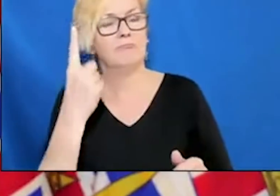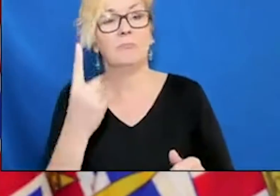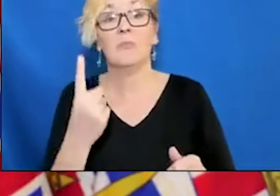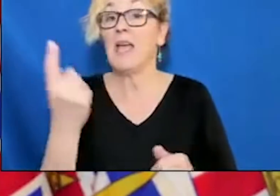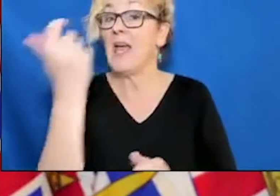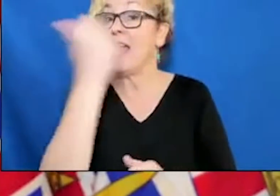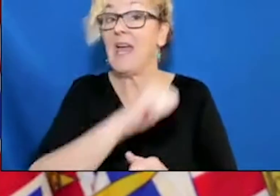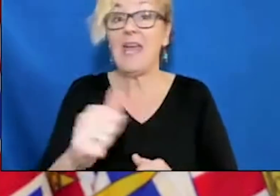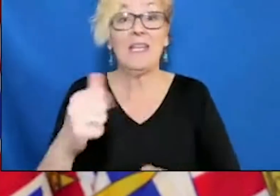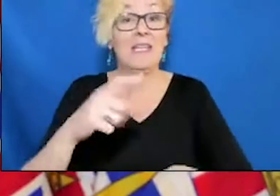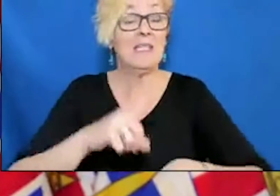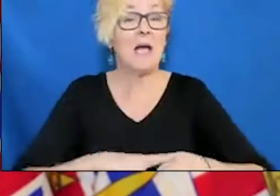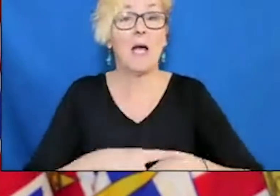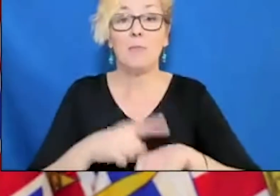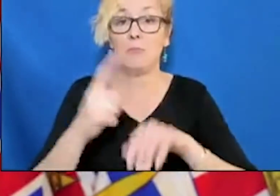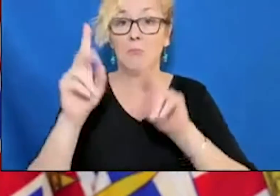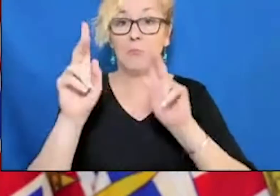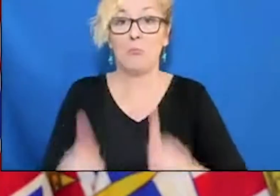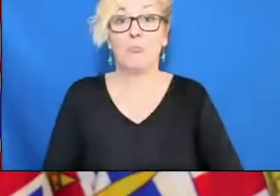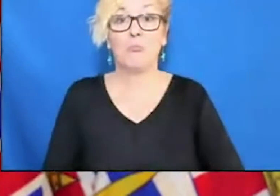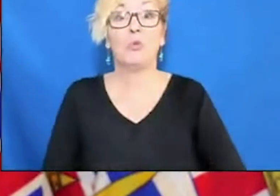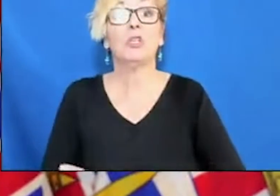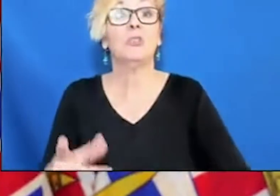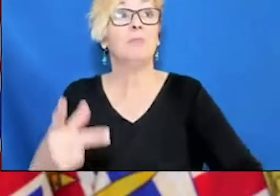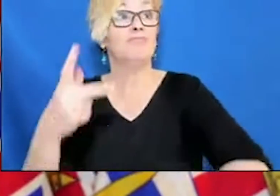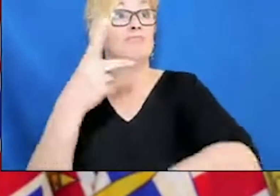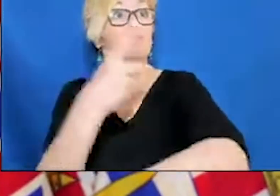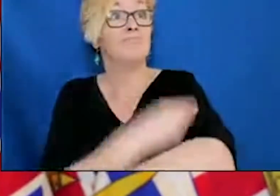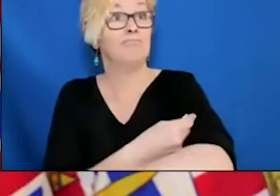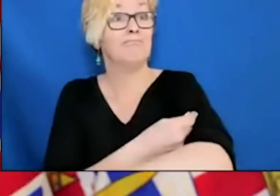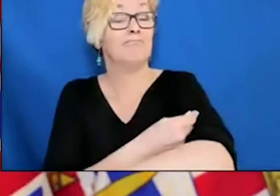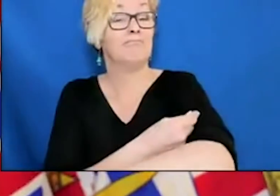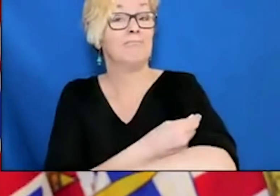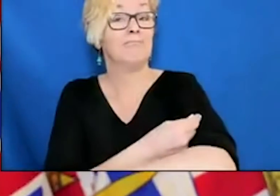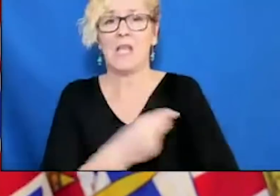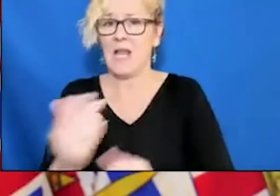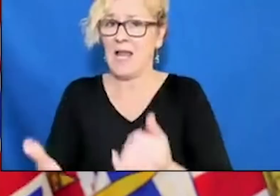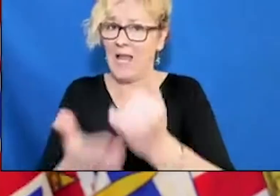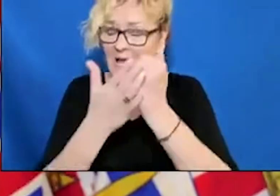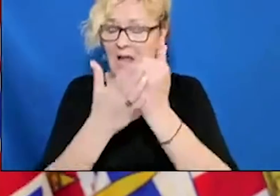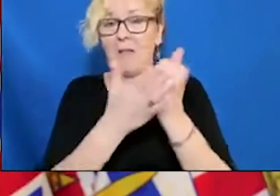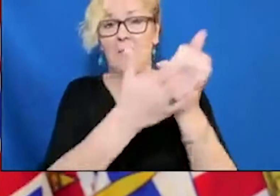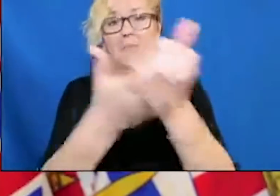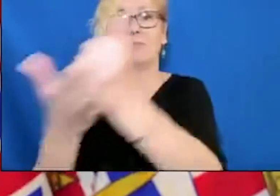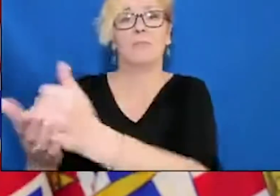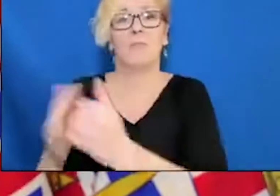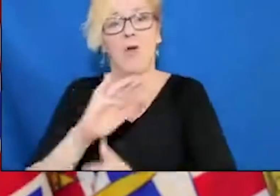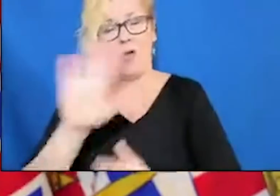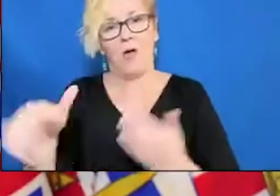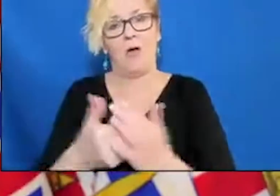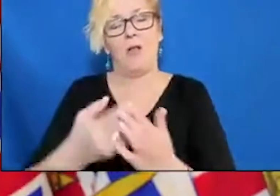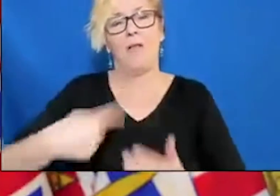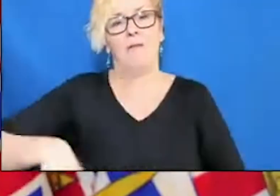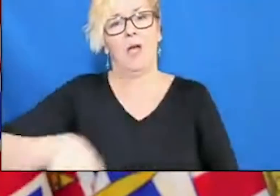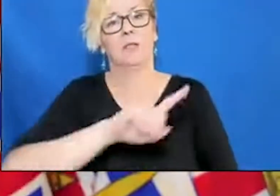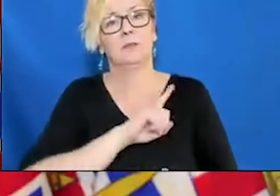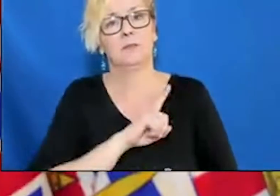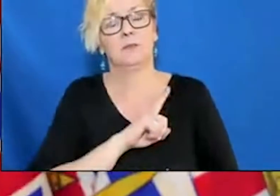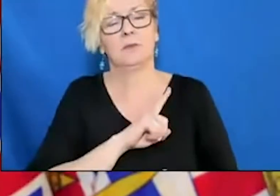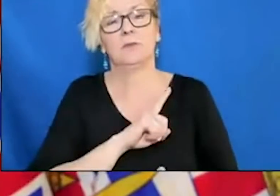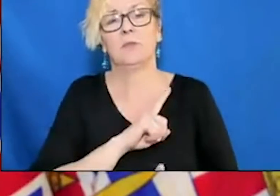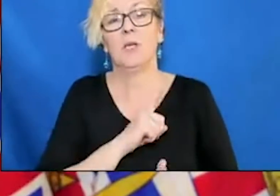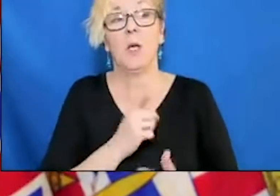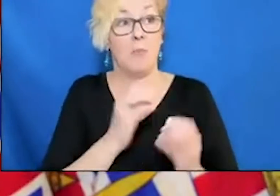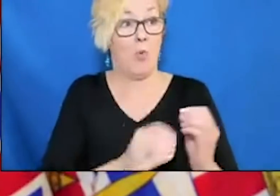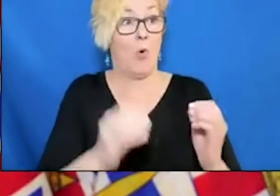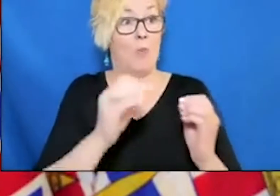us remains high. And we see that in our 7-day rolling average. We see that in the increasing that we've seen over the last